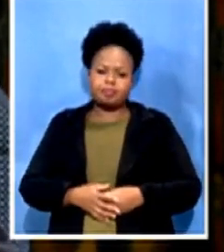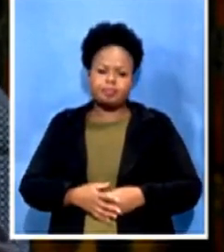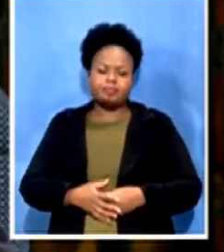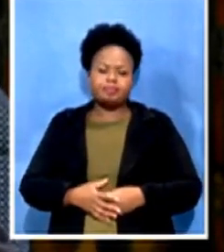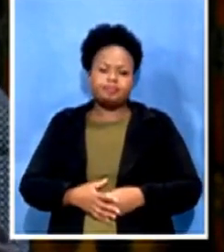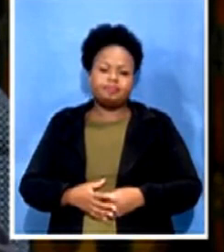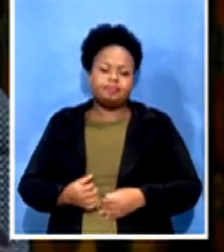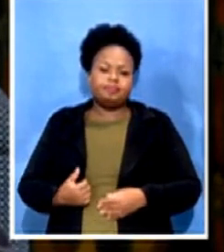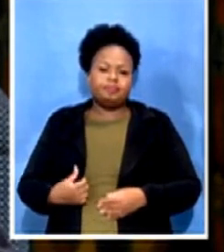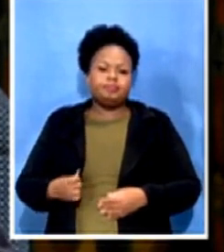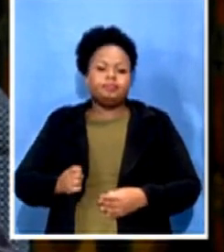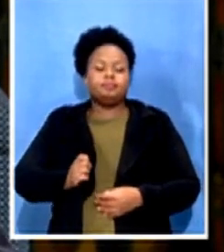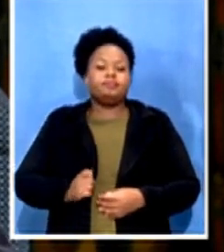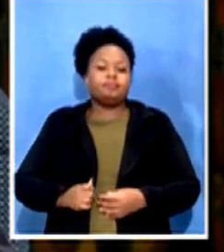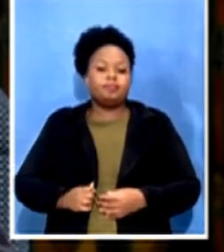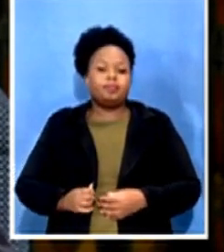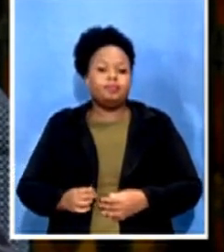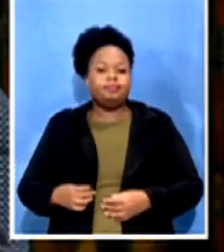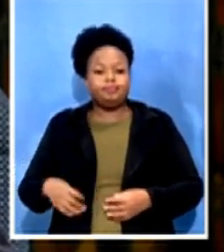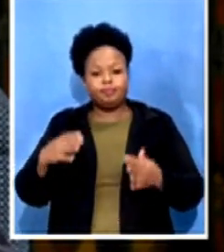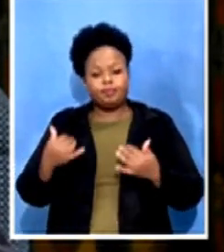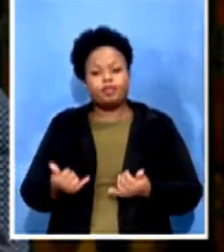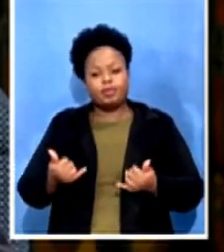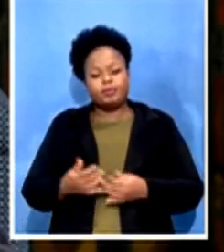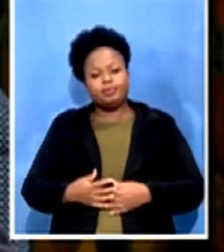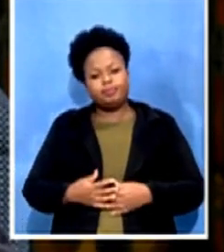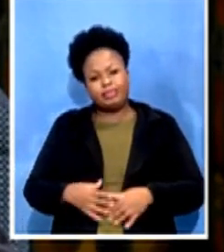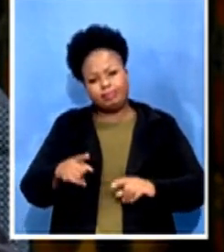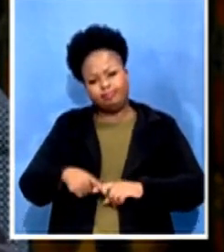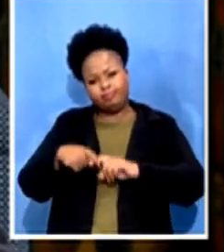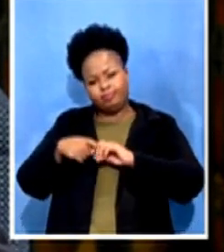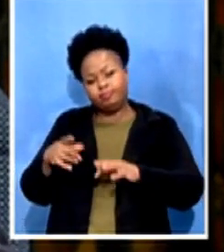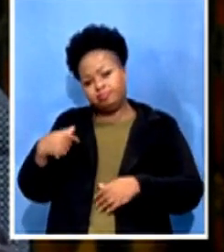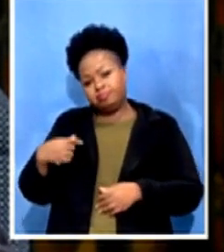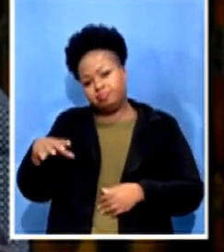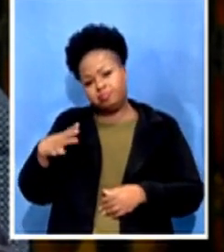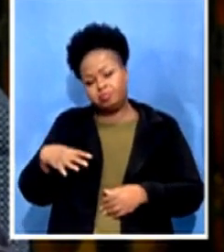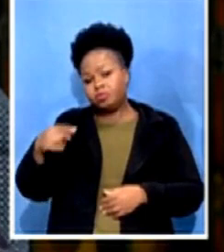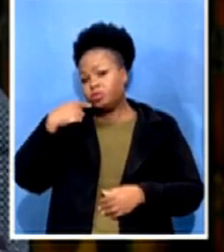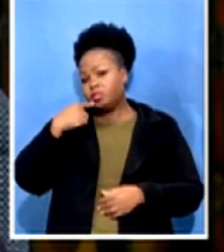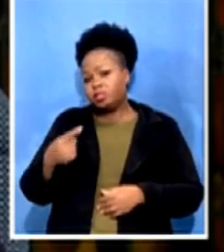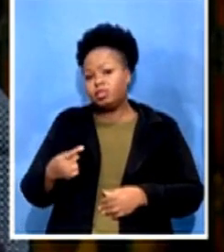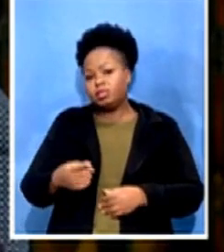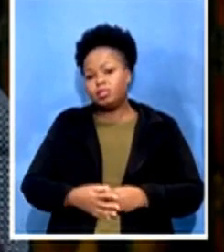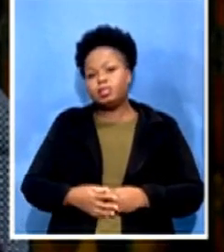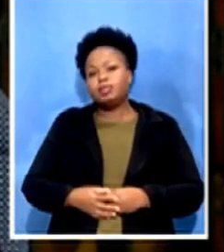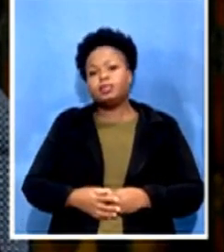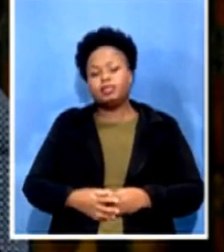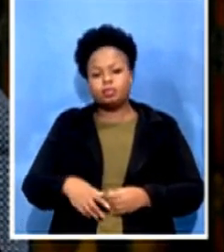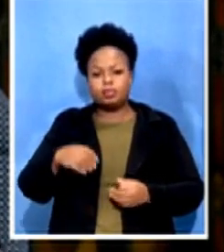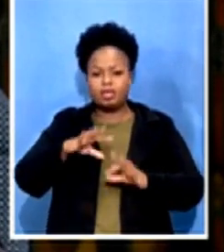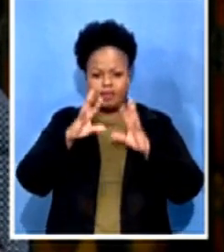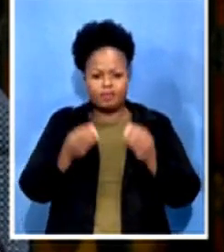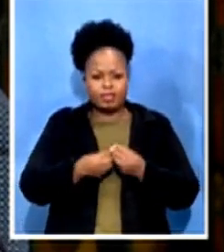at this point, therefore, let me hold it and say that we will table all of this to the National Coronavirus Command